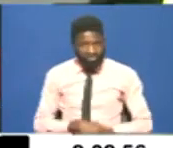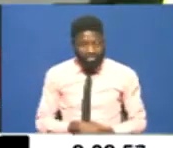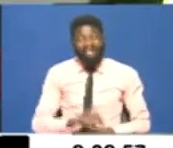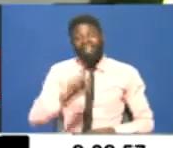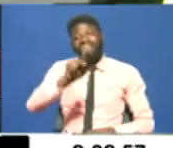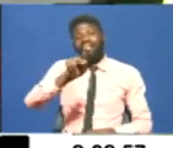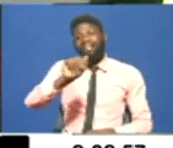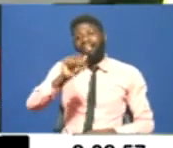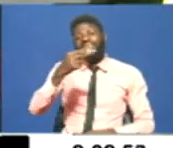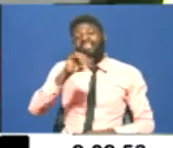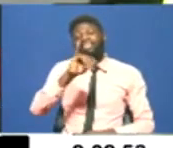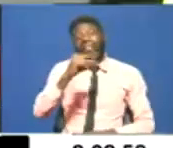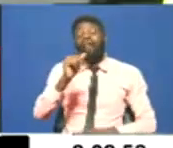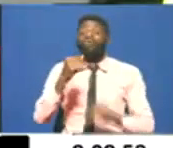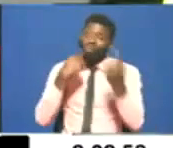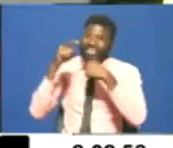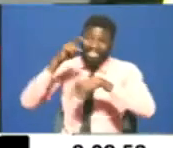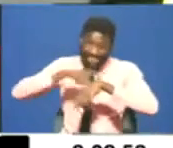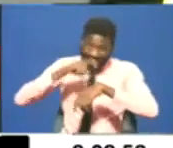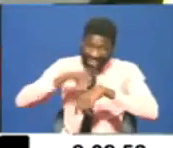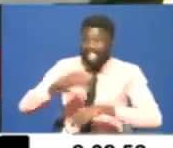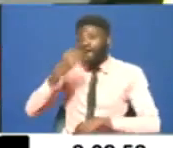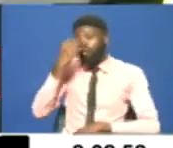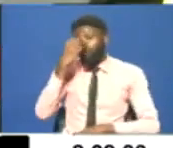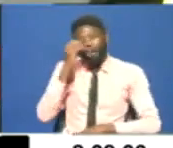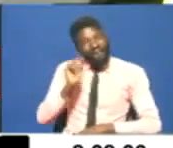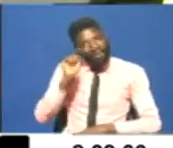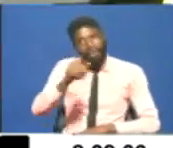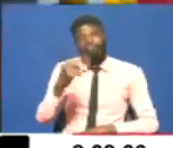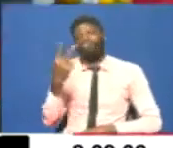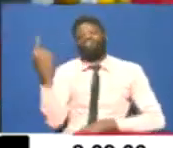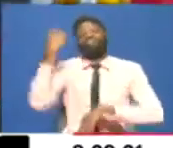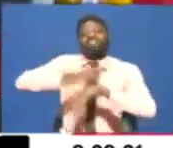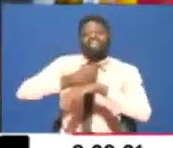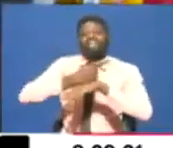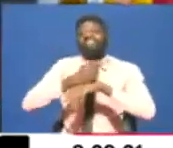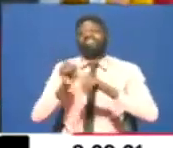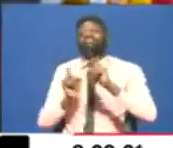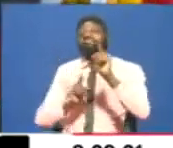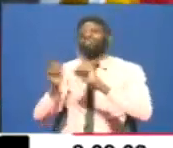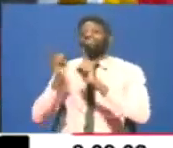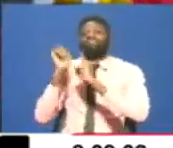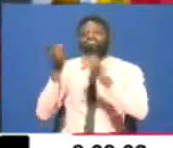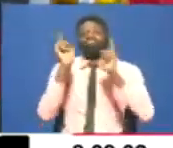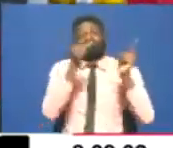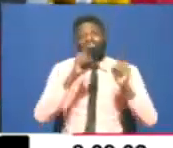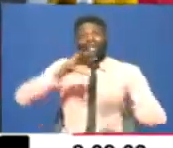Ruto, who was on a two-day tour of the county.